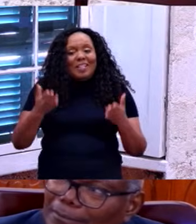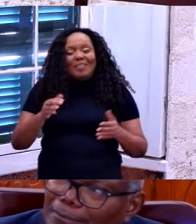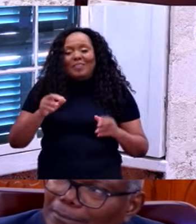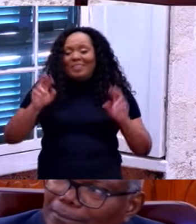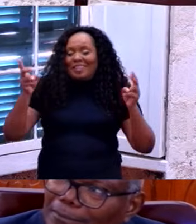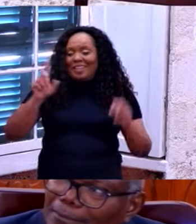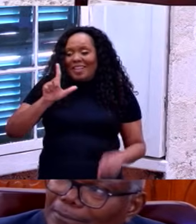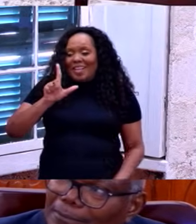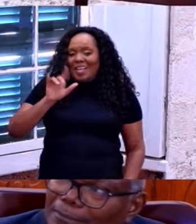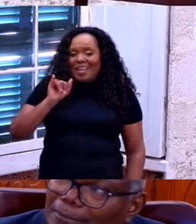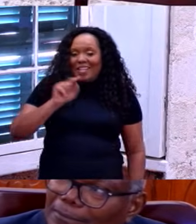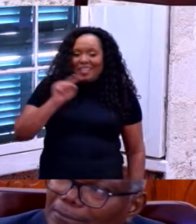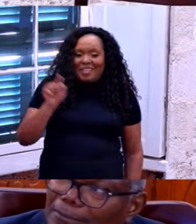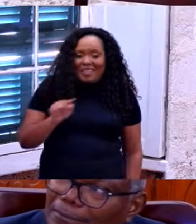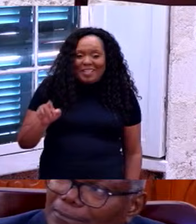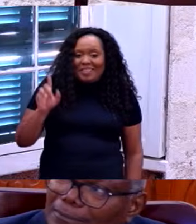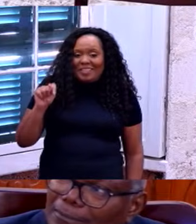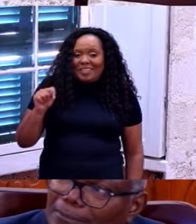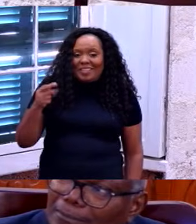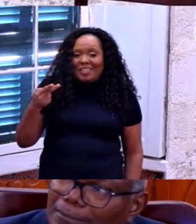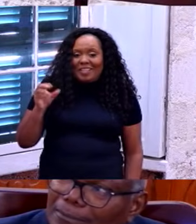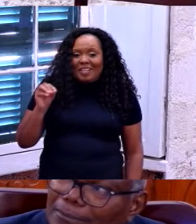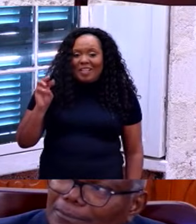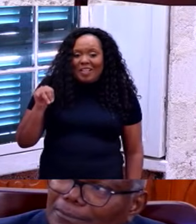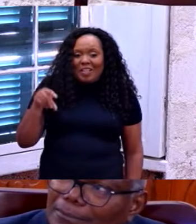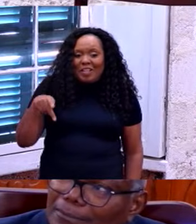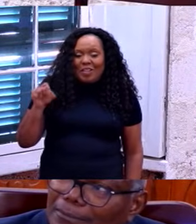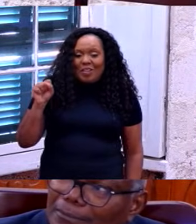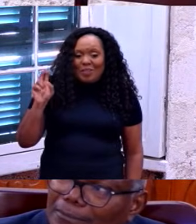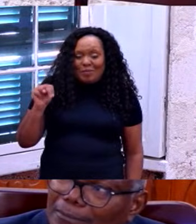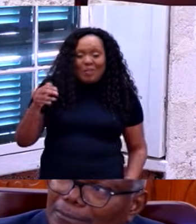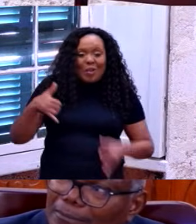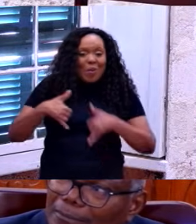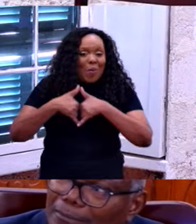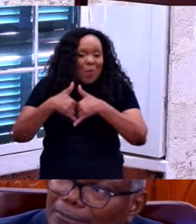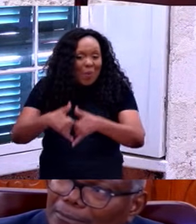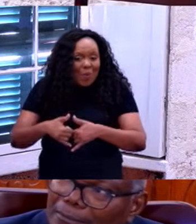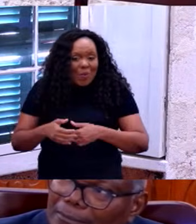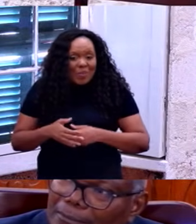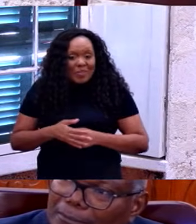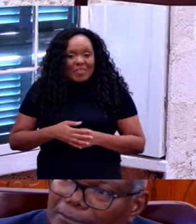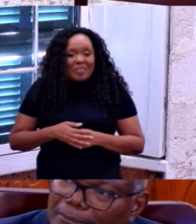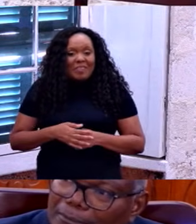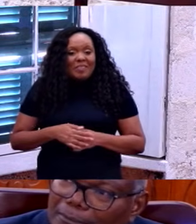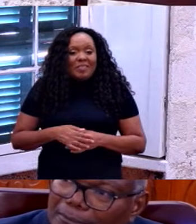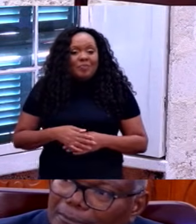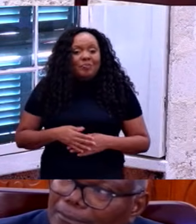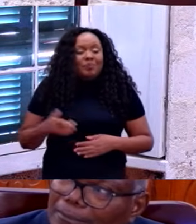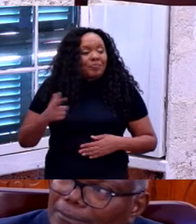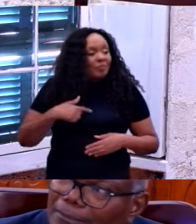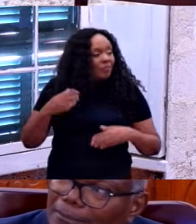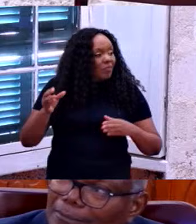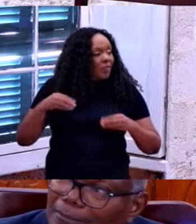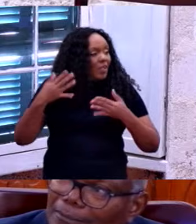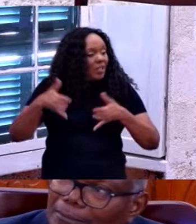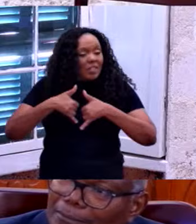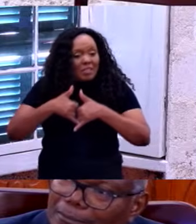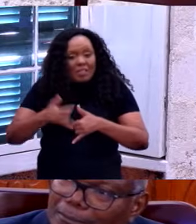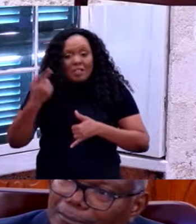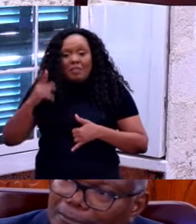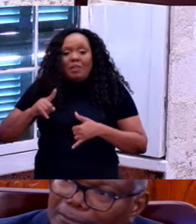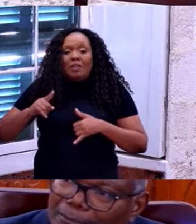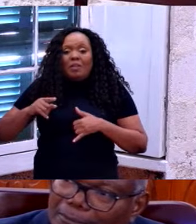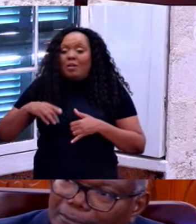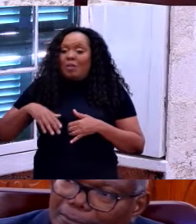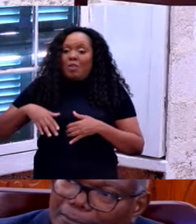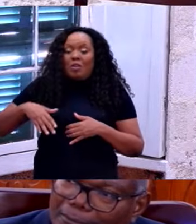school. I alternate between public speaking and exceptional writing. And